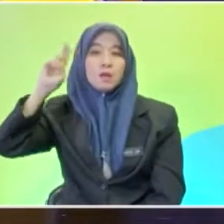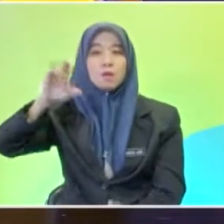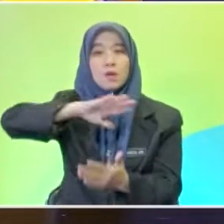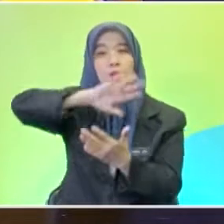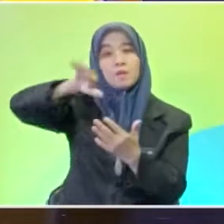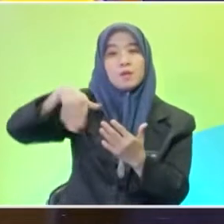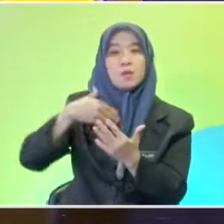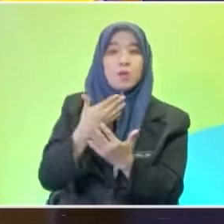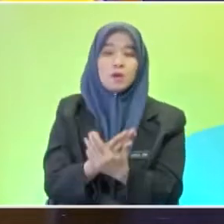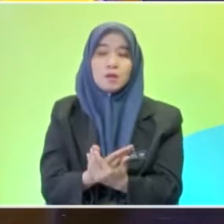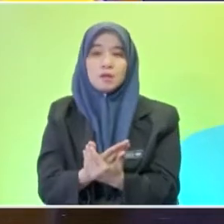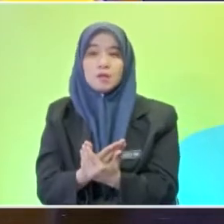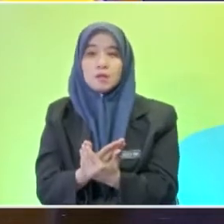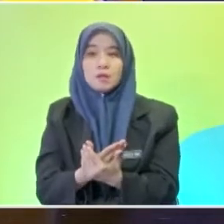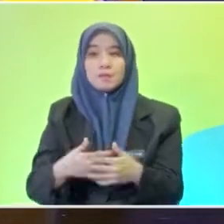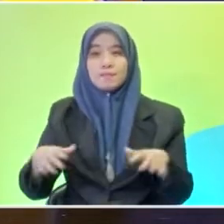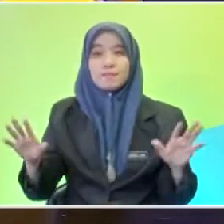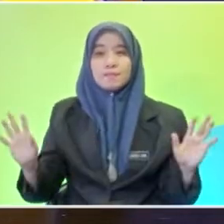Hello